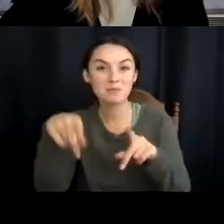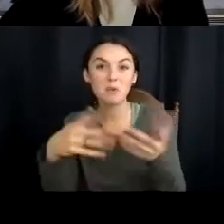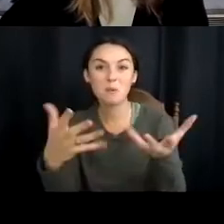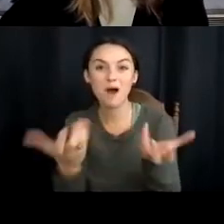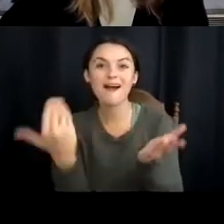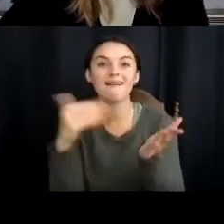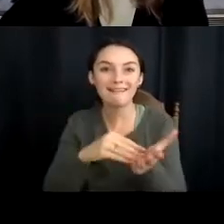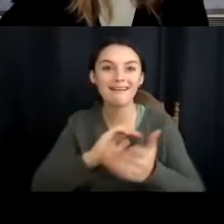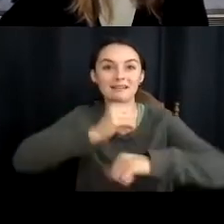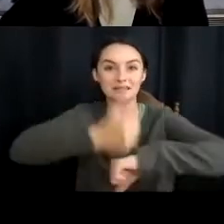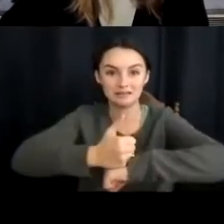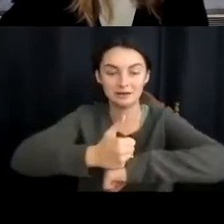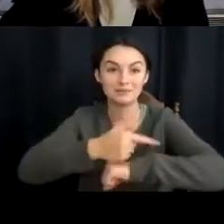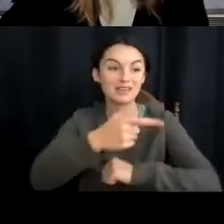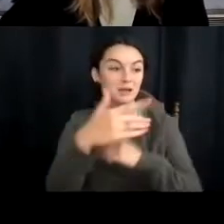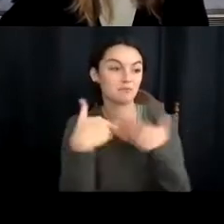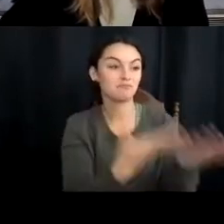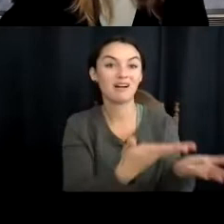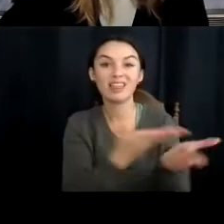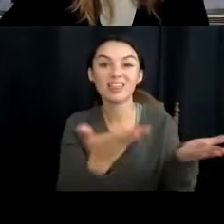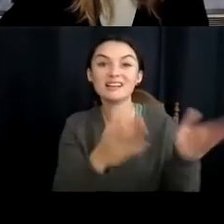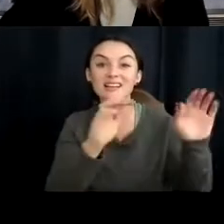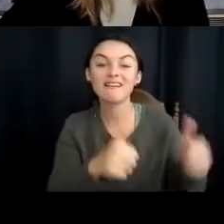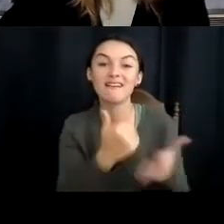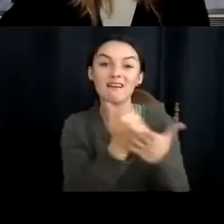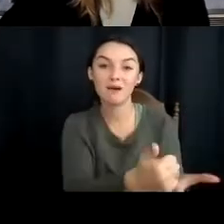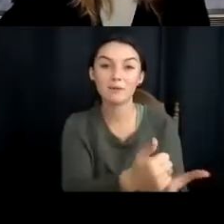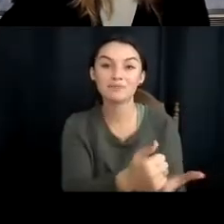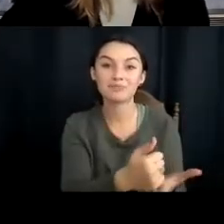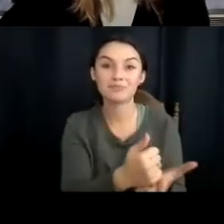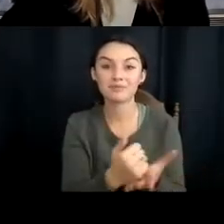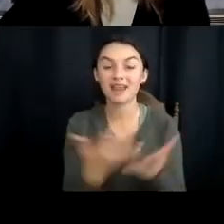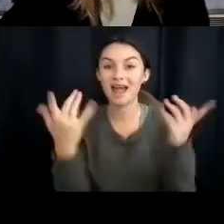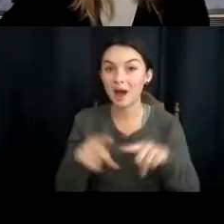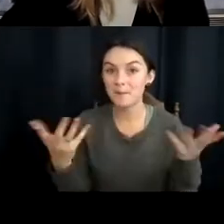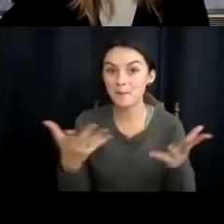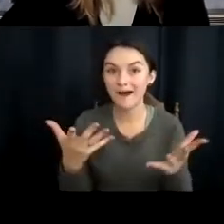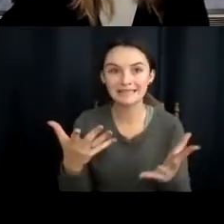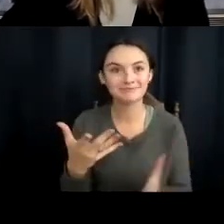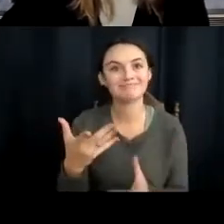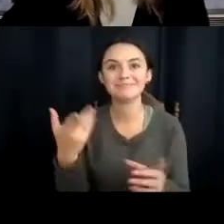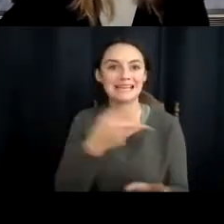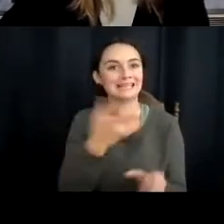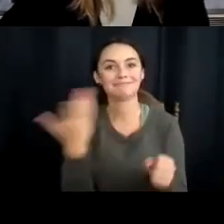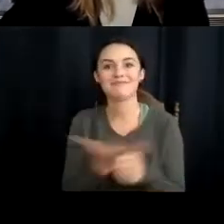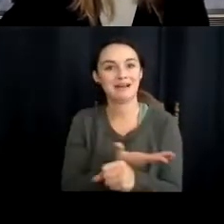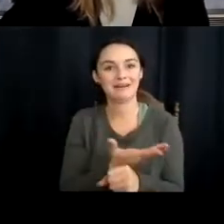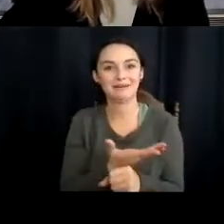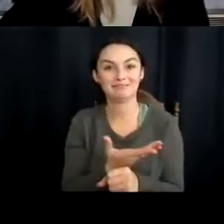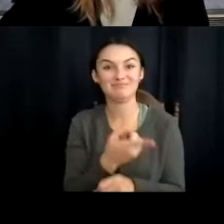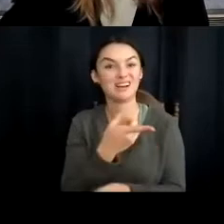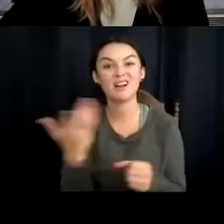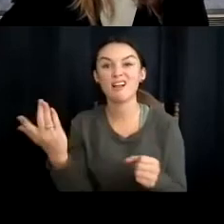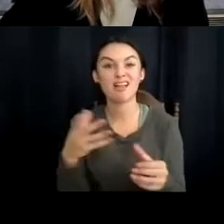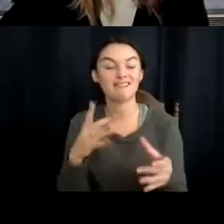some supplies. And as a result of that, he lost his job. And he lost his British citizenship. For a while,